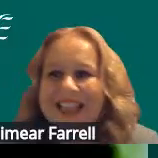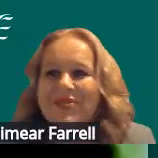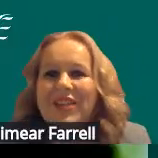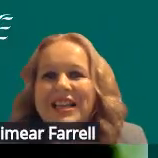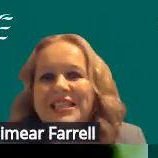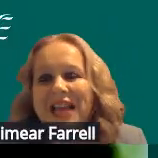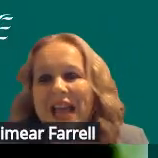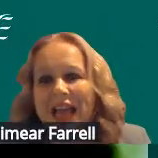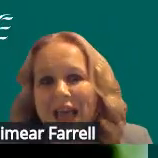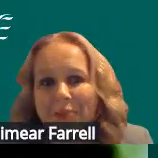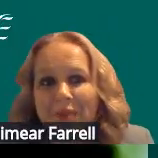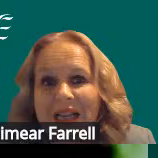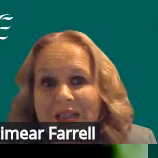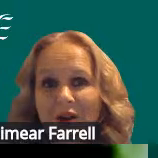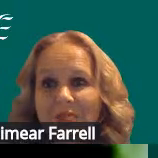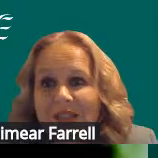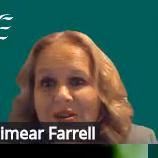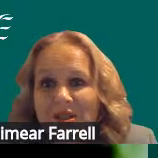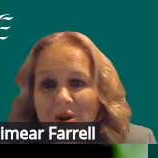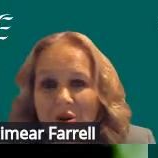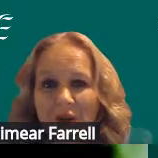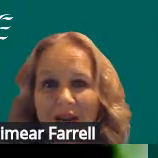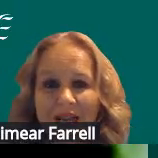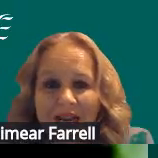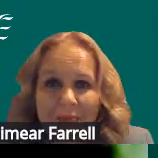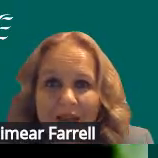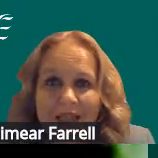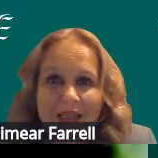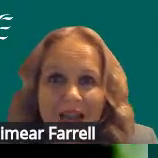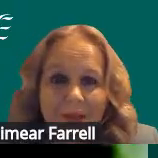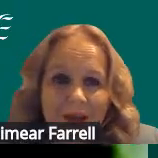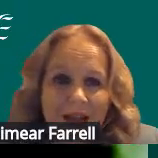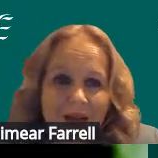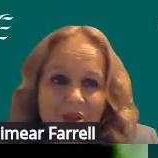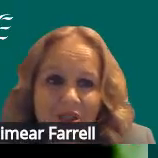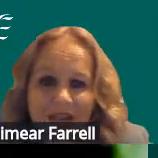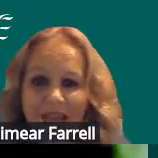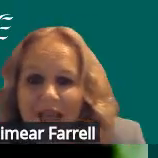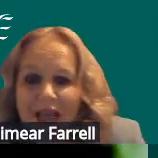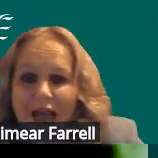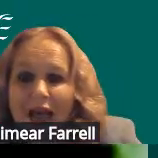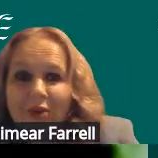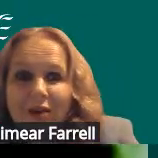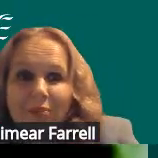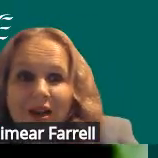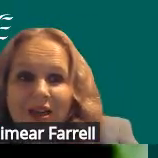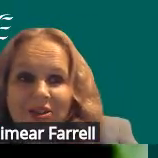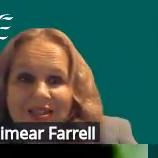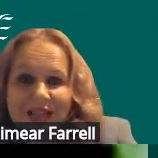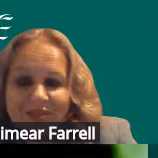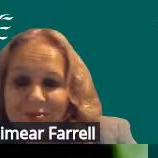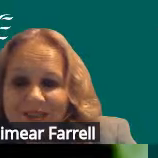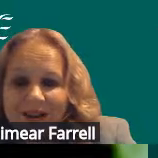Great, thanks for that. So I'm just going to talk a little bit about how we can mind ourselves from a